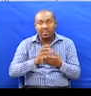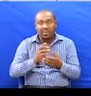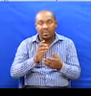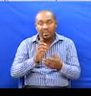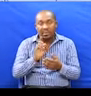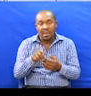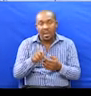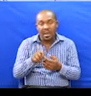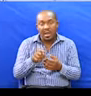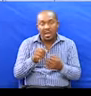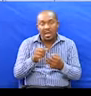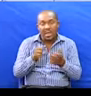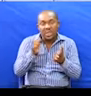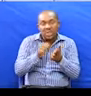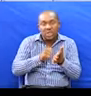temperature, while